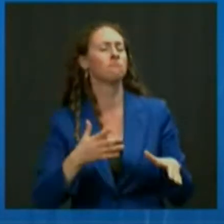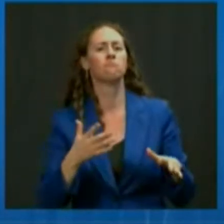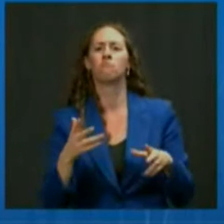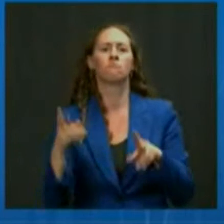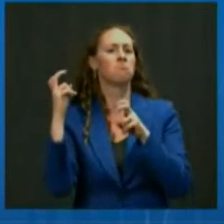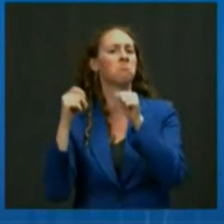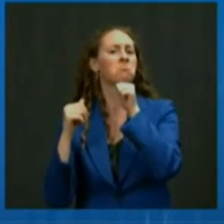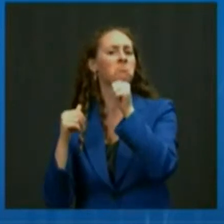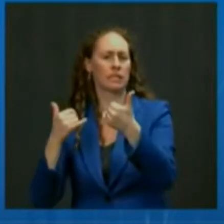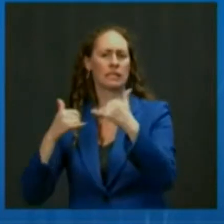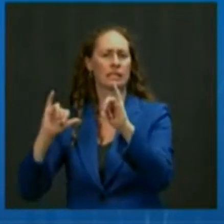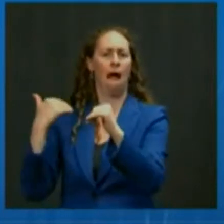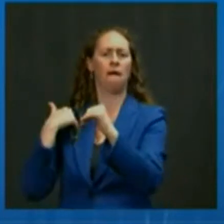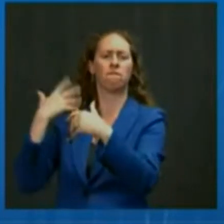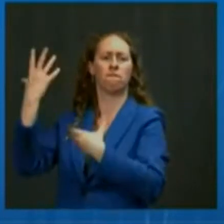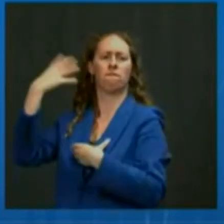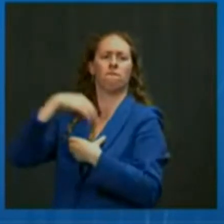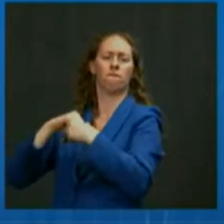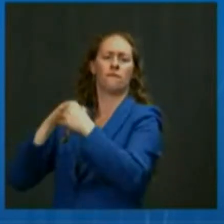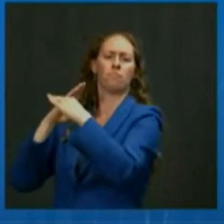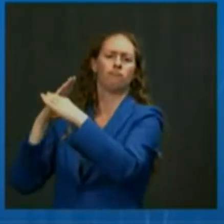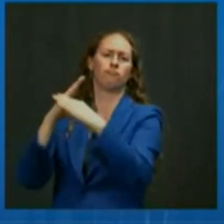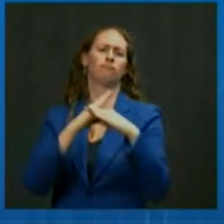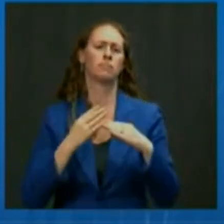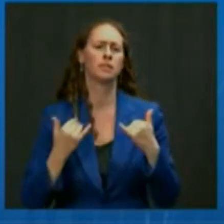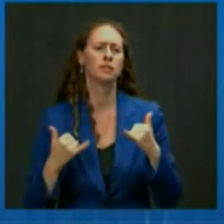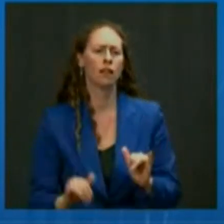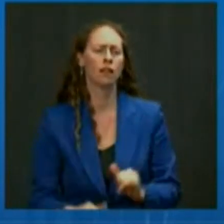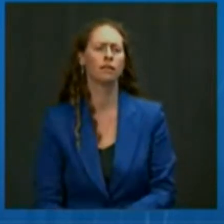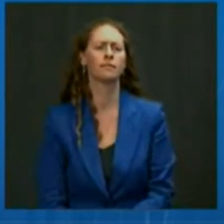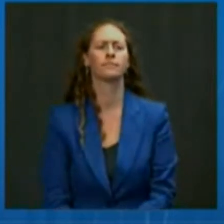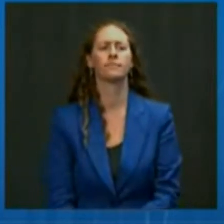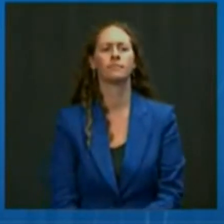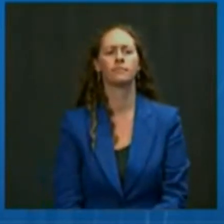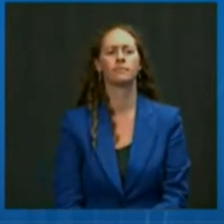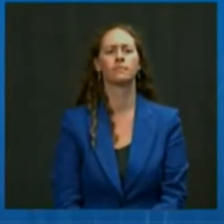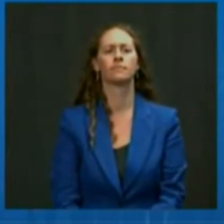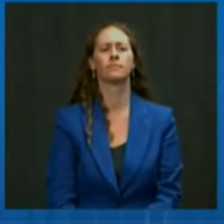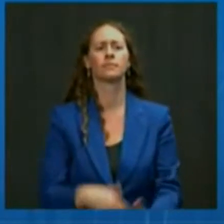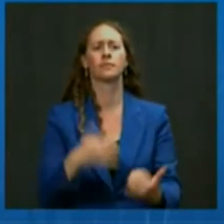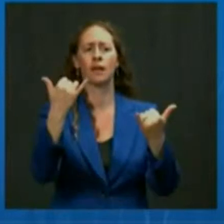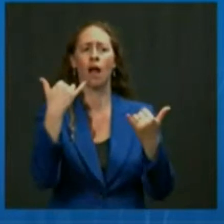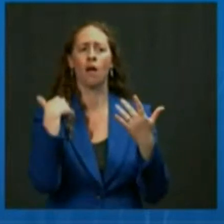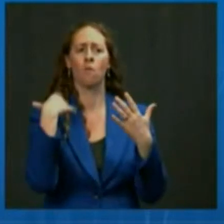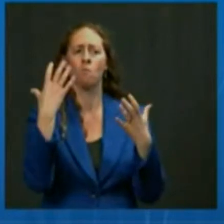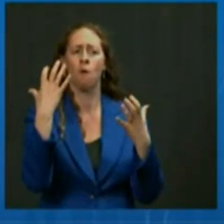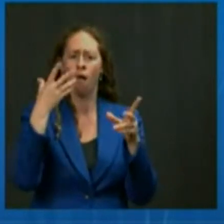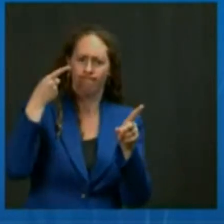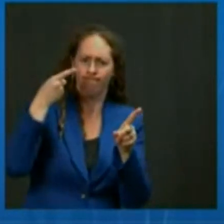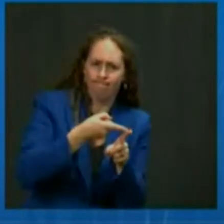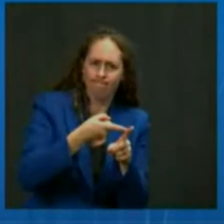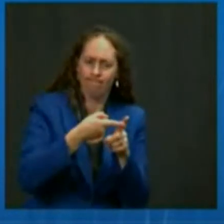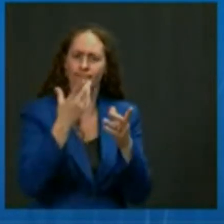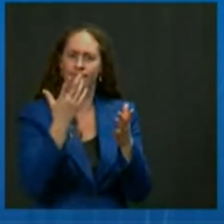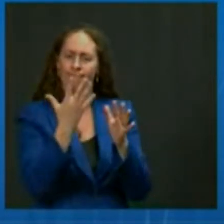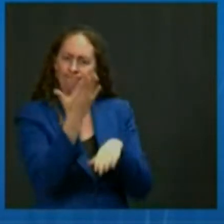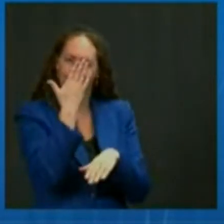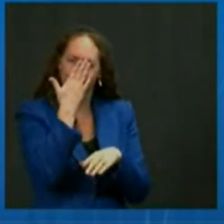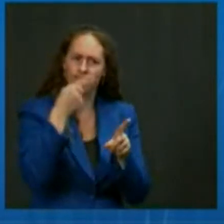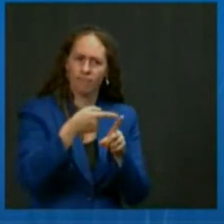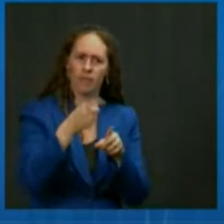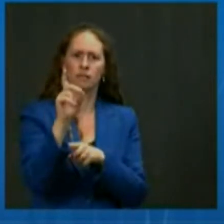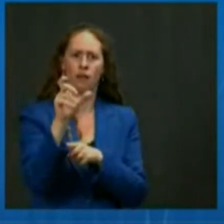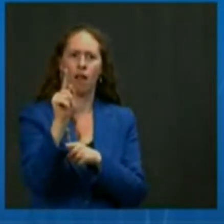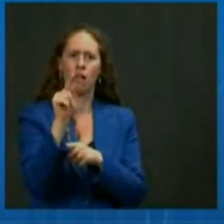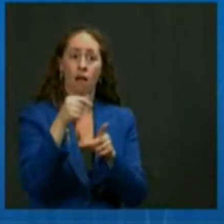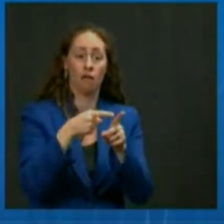vaccine effectiveness in the specific context of the Delta variant. Preliminary data through August 6th from 2 of our